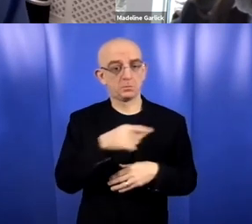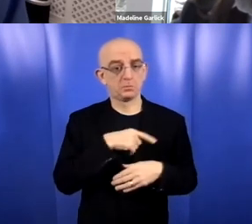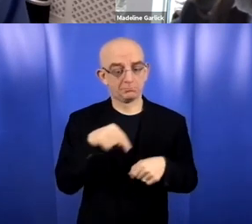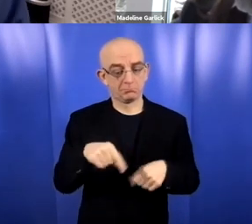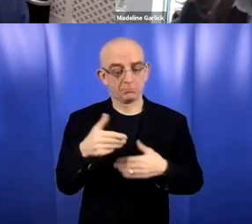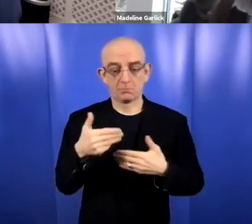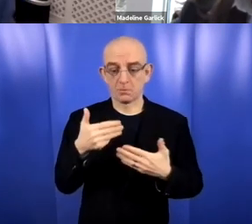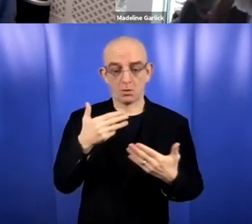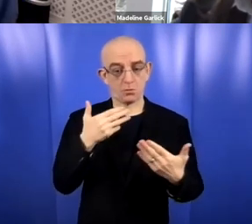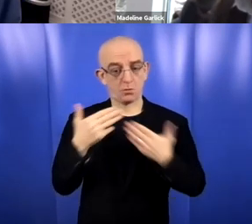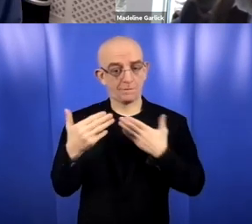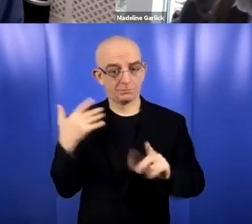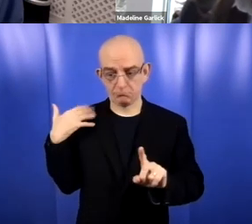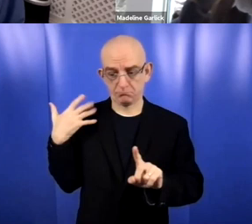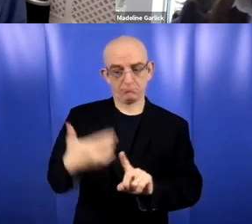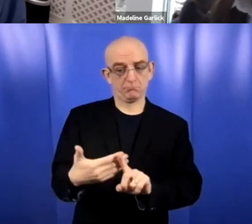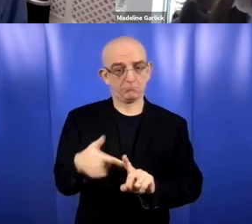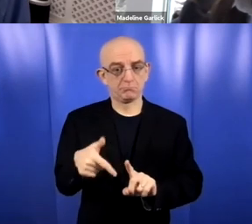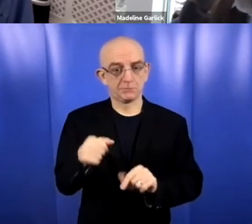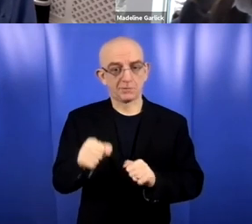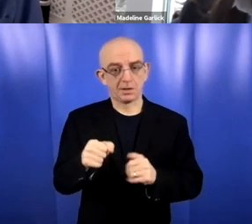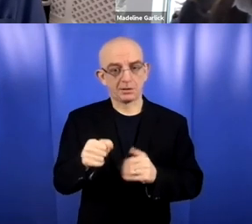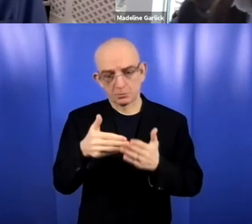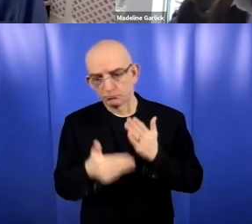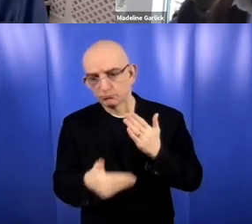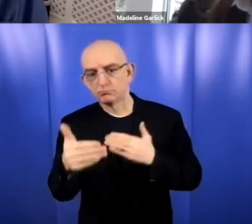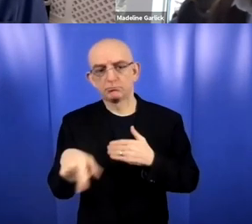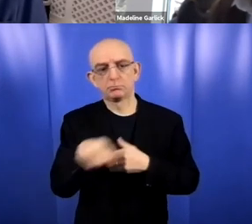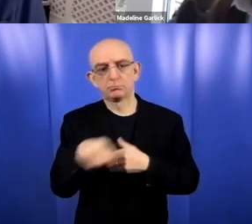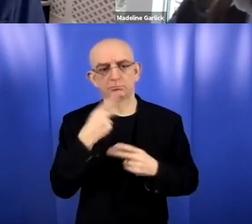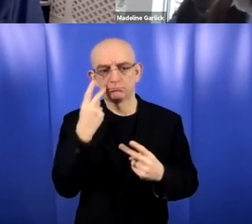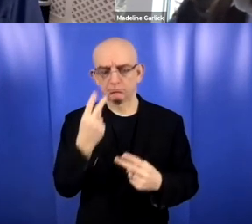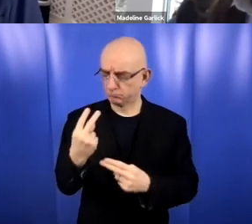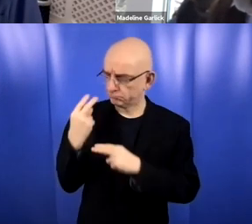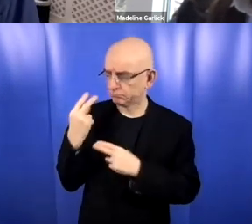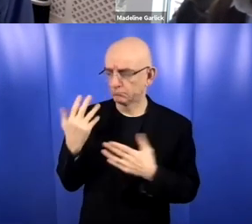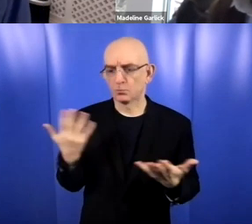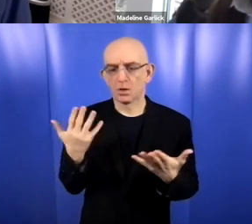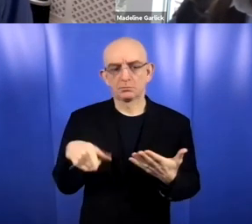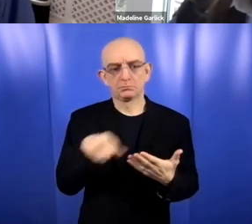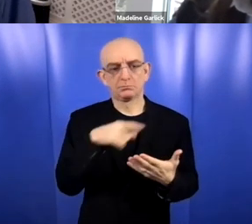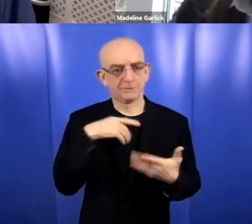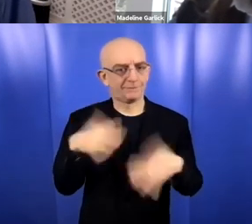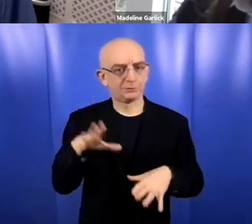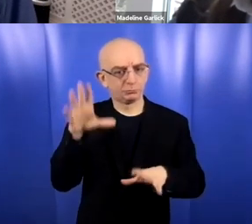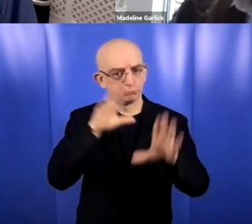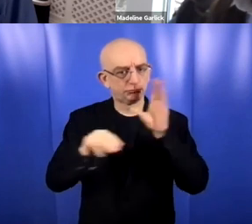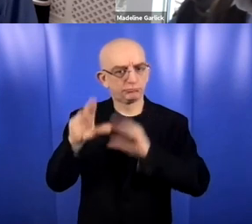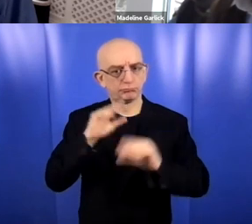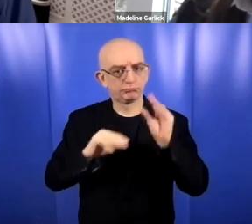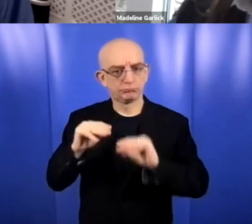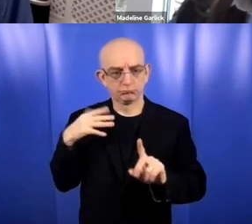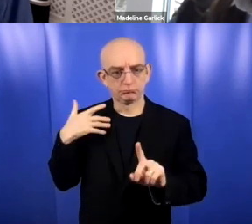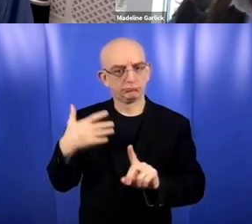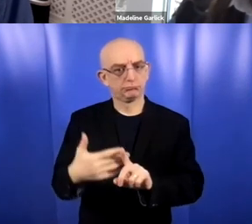here that will actually, as part of the academic community, better